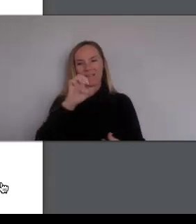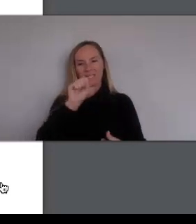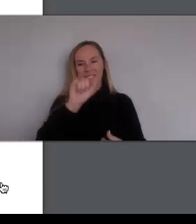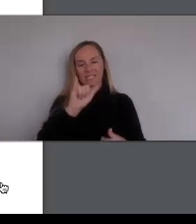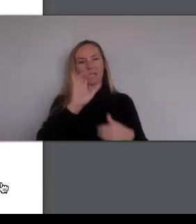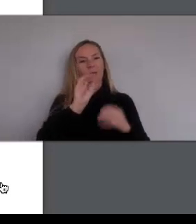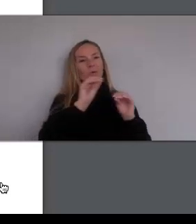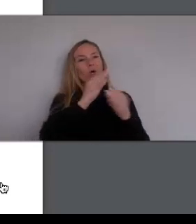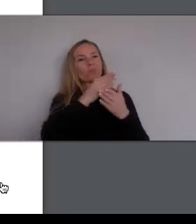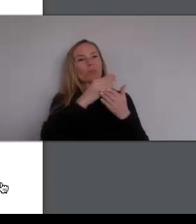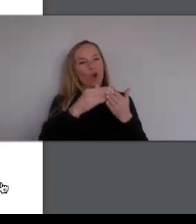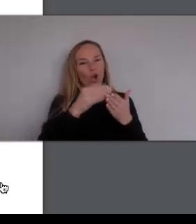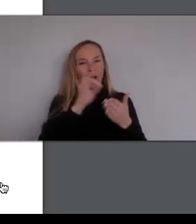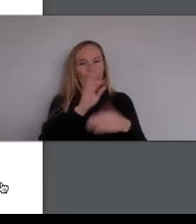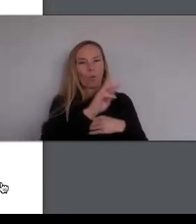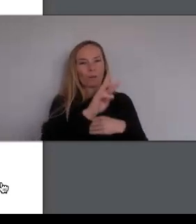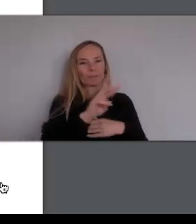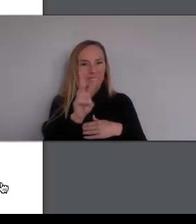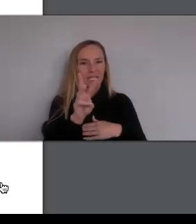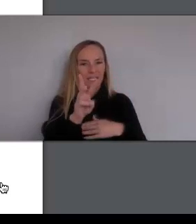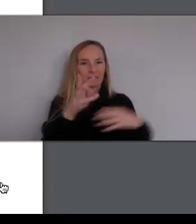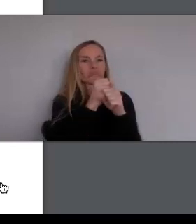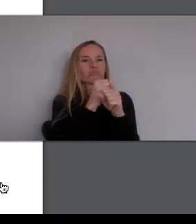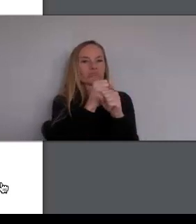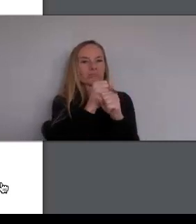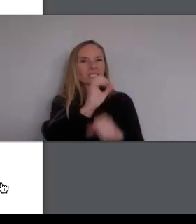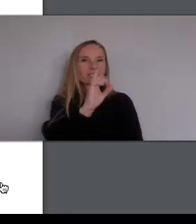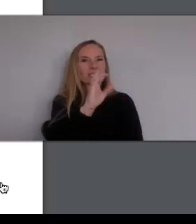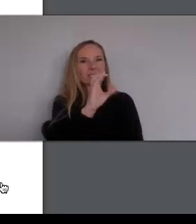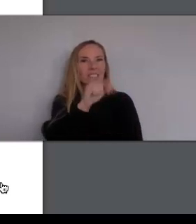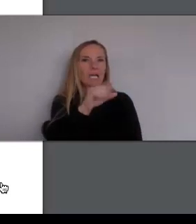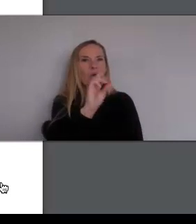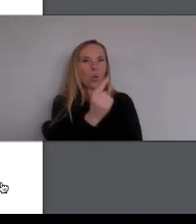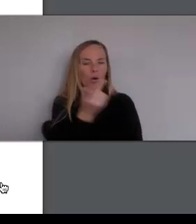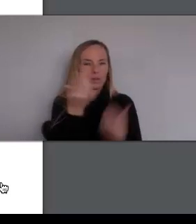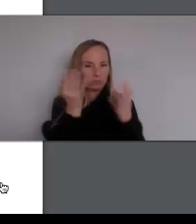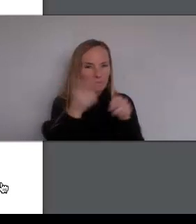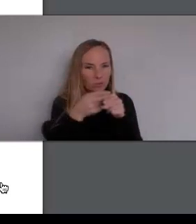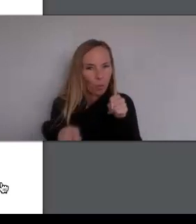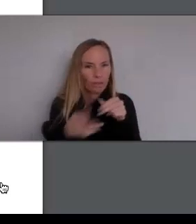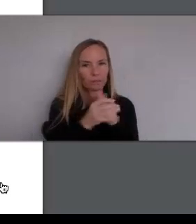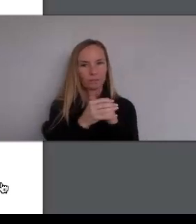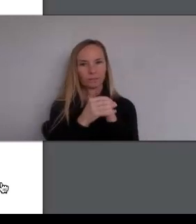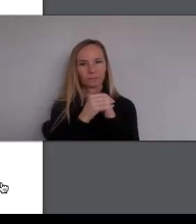put part of their website, like cdc.org, for example.